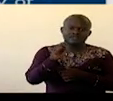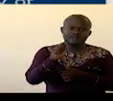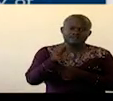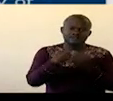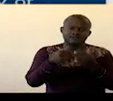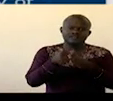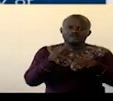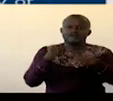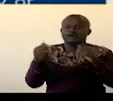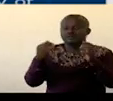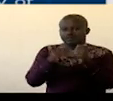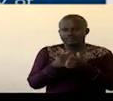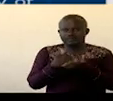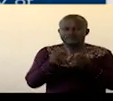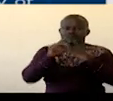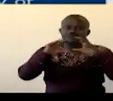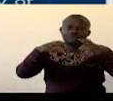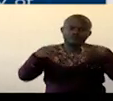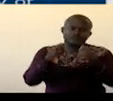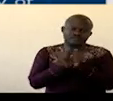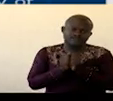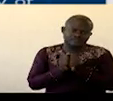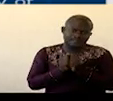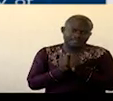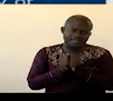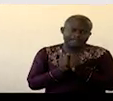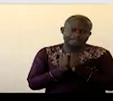ecosystems, and communities.